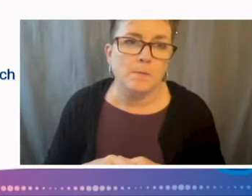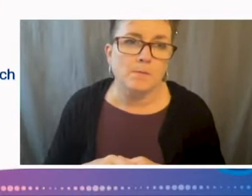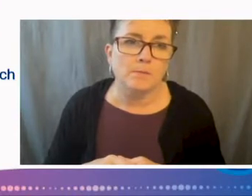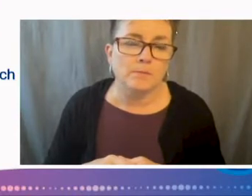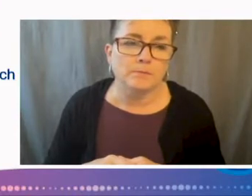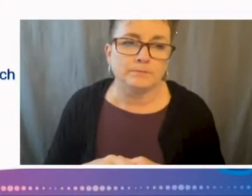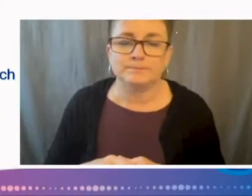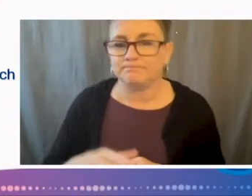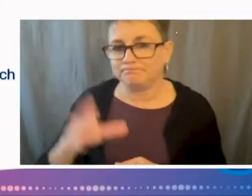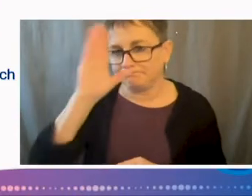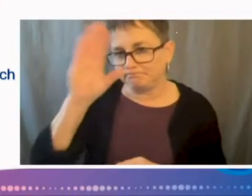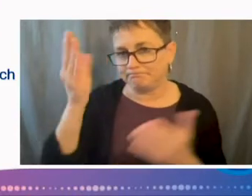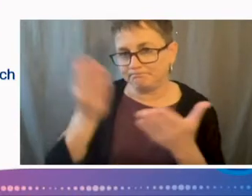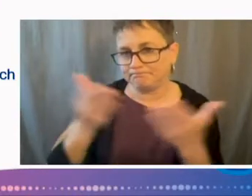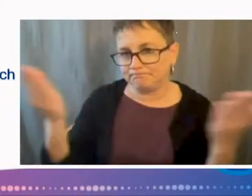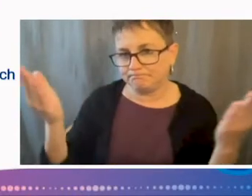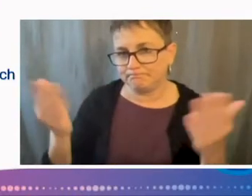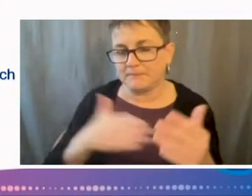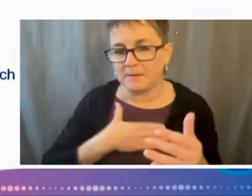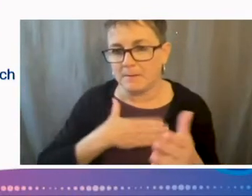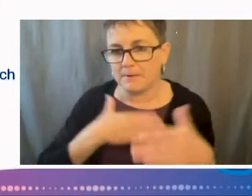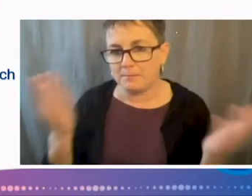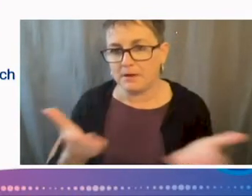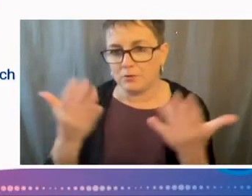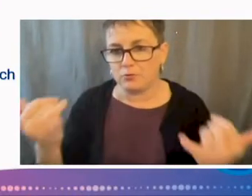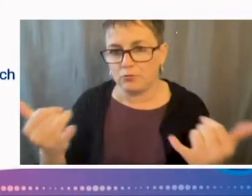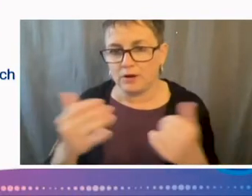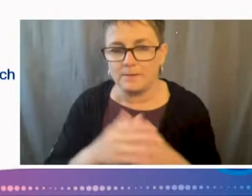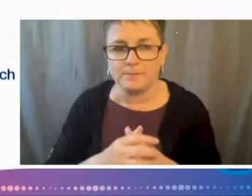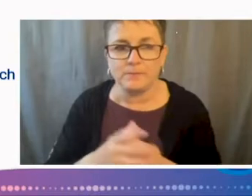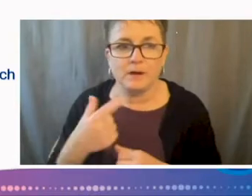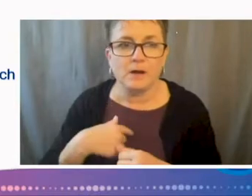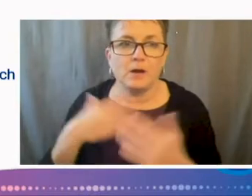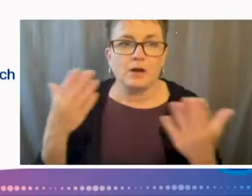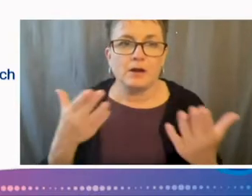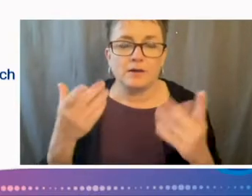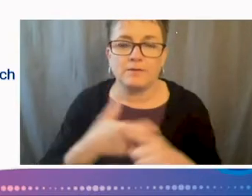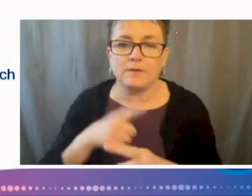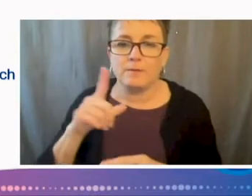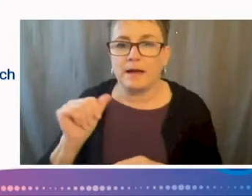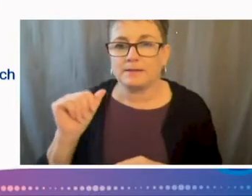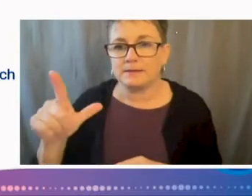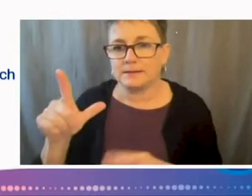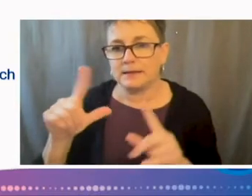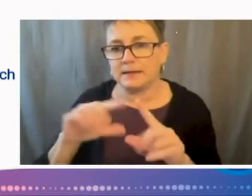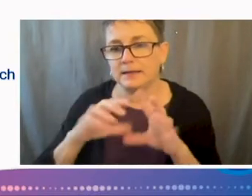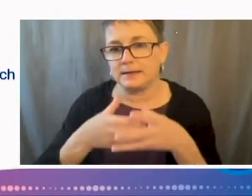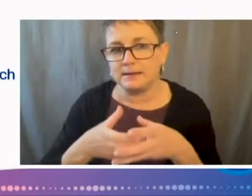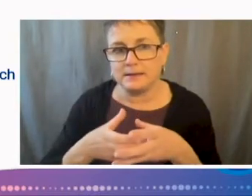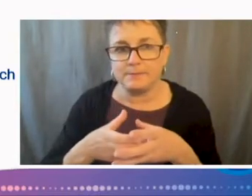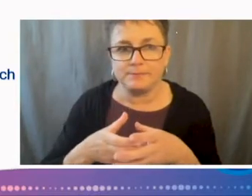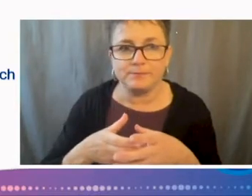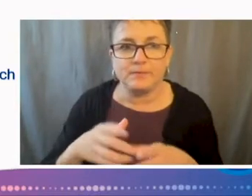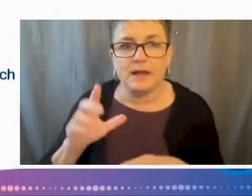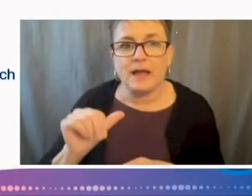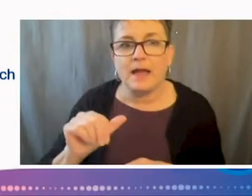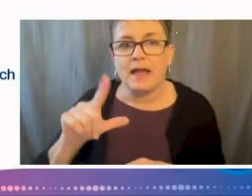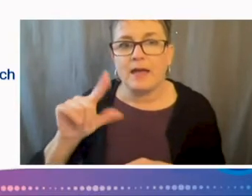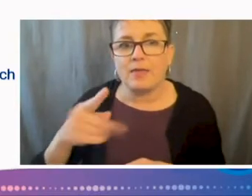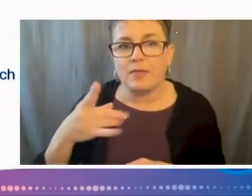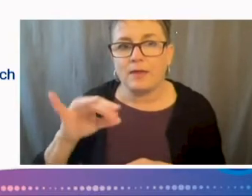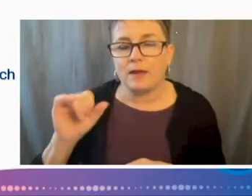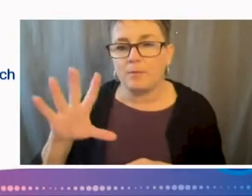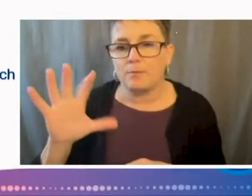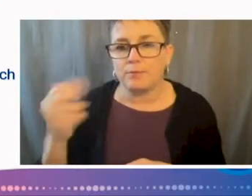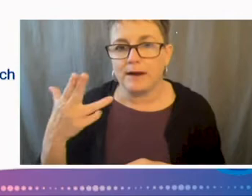Good afternoon, everyone. Happy to be here. We are here for the Access Link team. Althea Branch is the manager of our customer service and